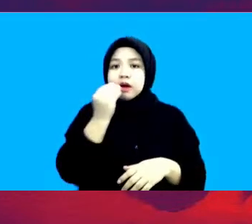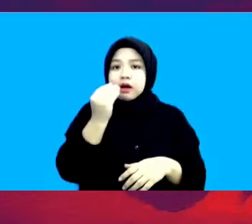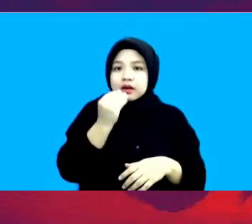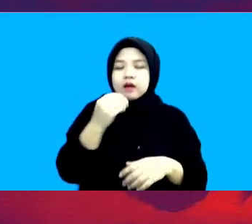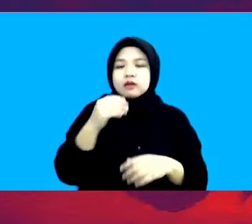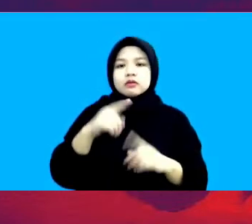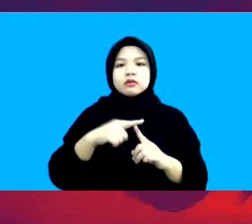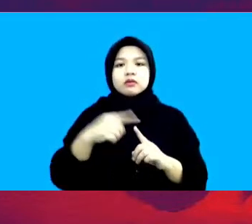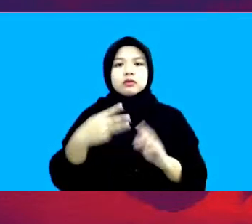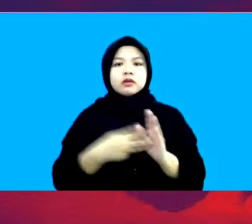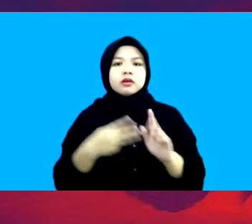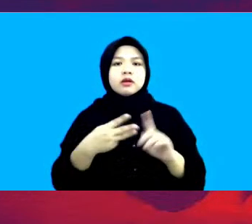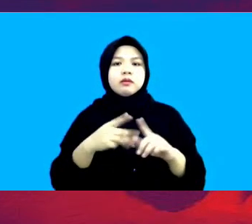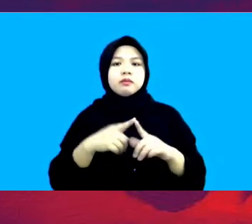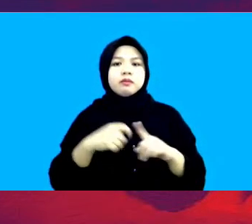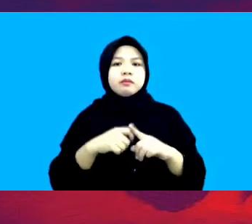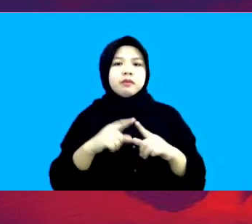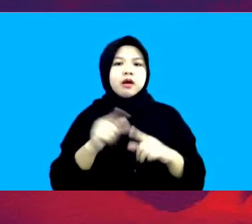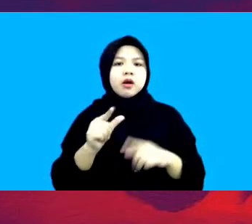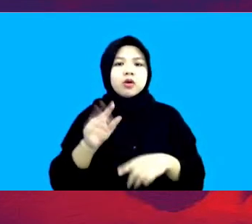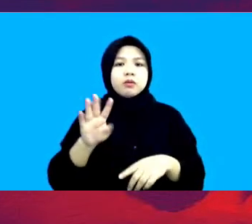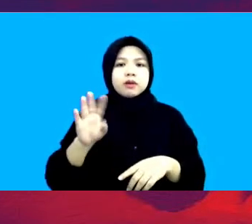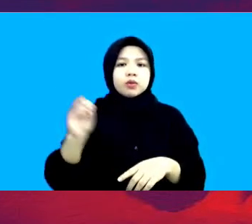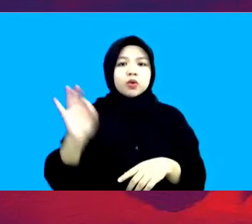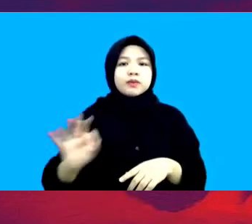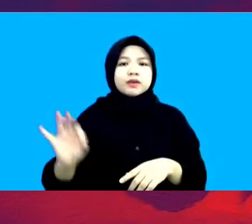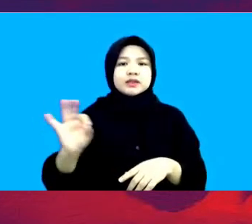about 25% of our,